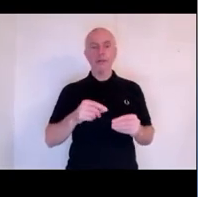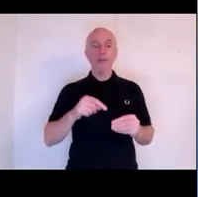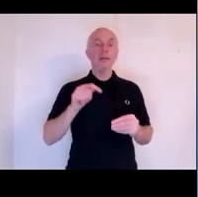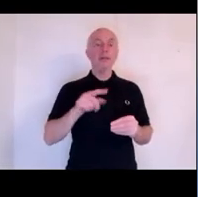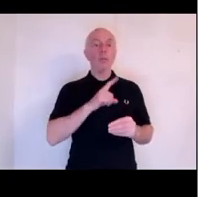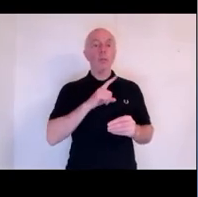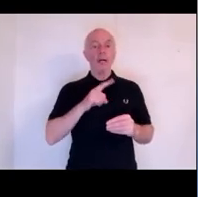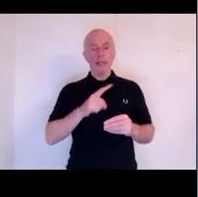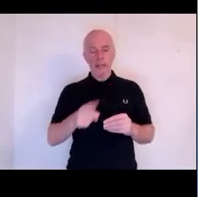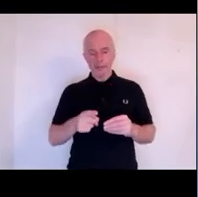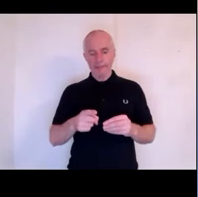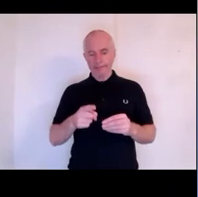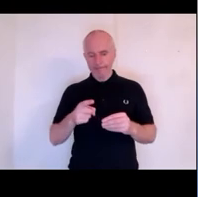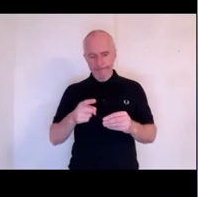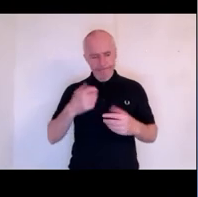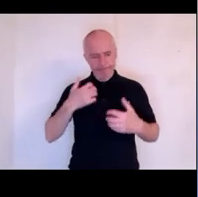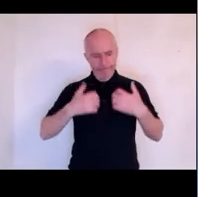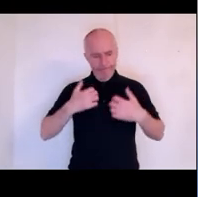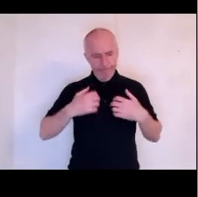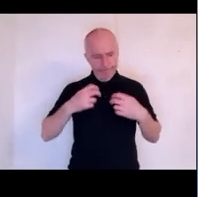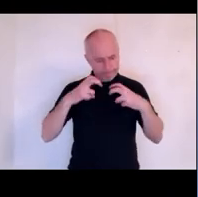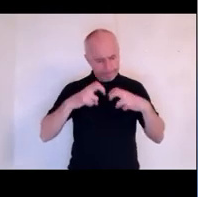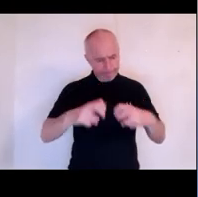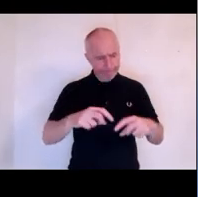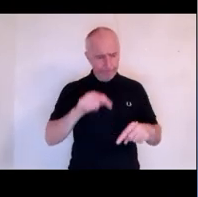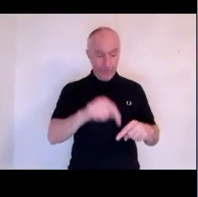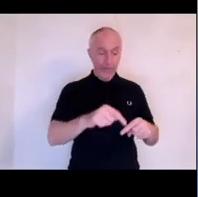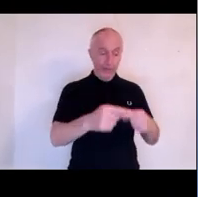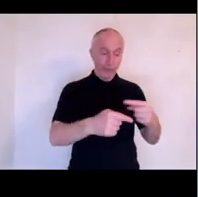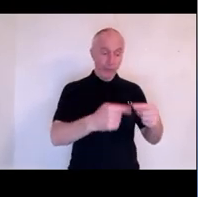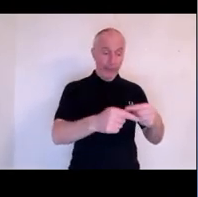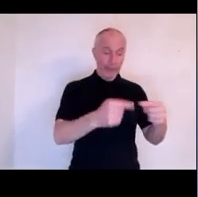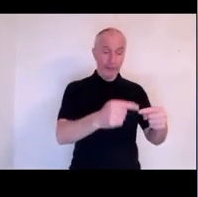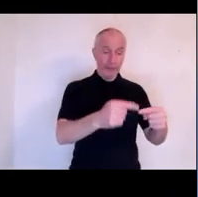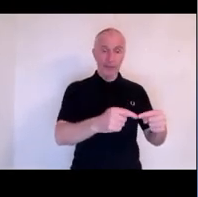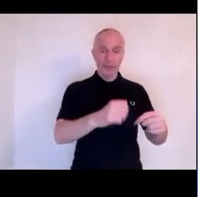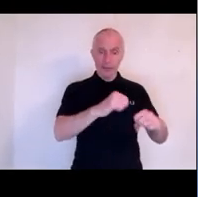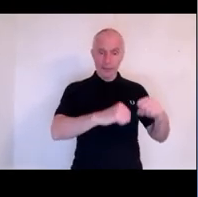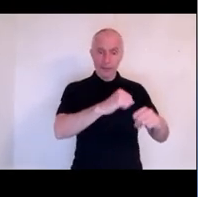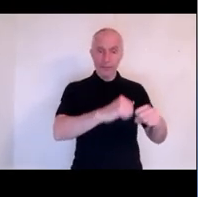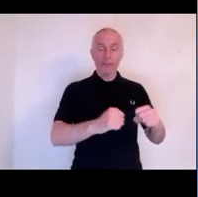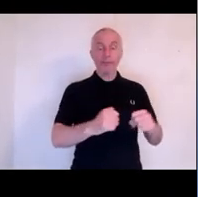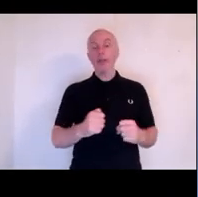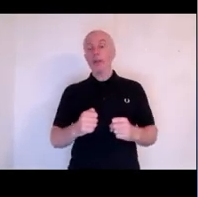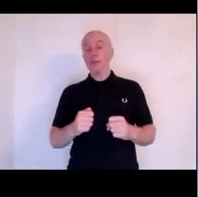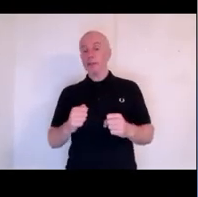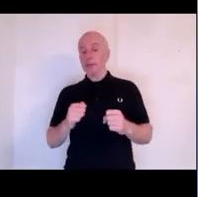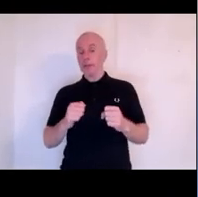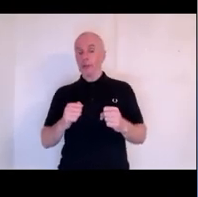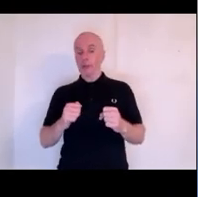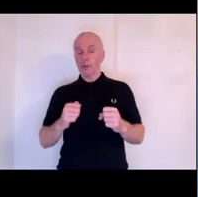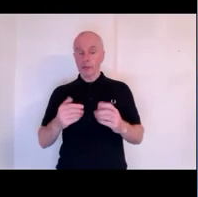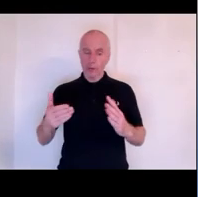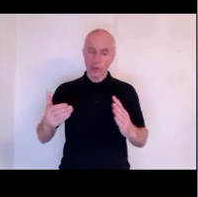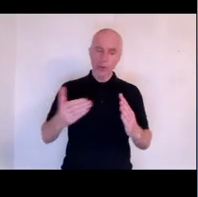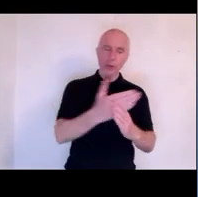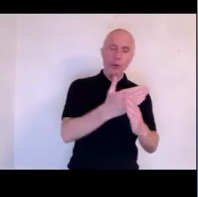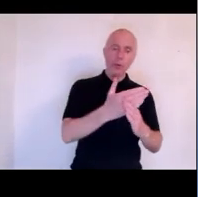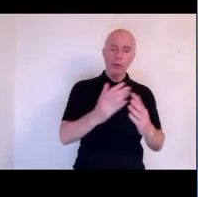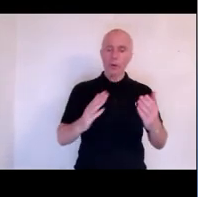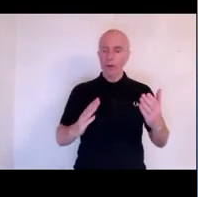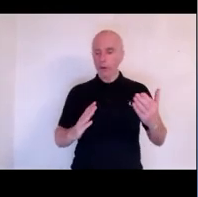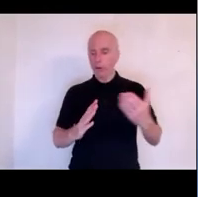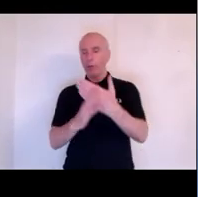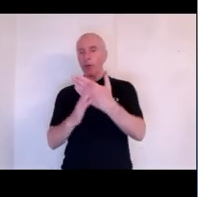generation rate within reactors is because those neutrinos go through the walls and go through the rock without really